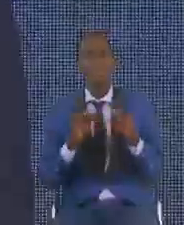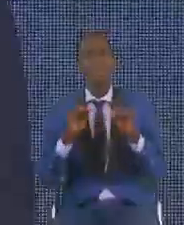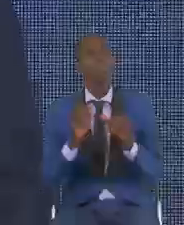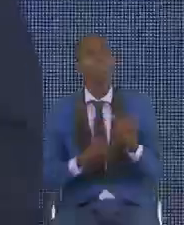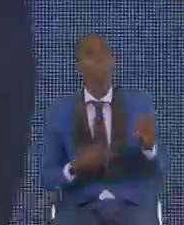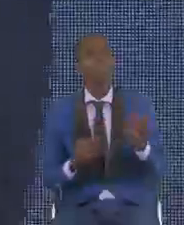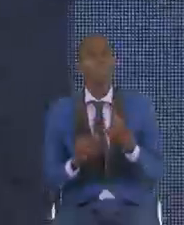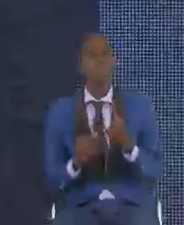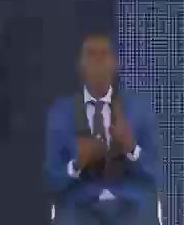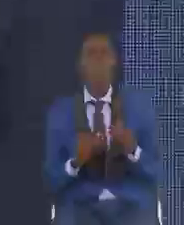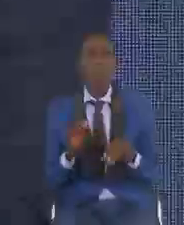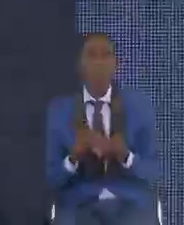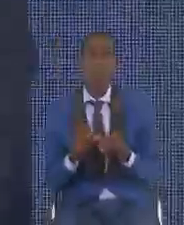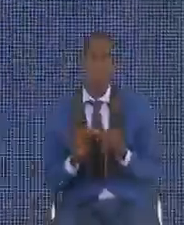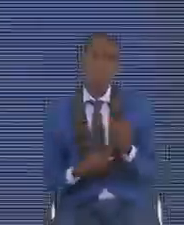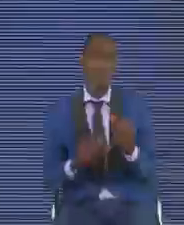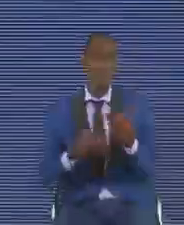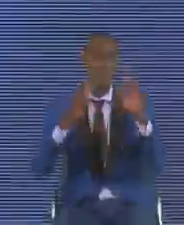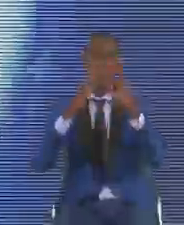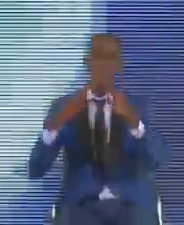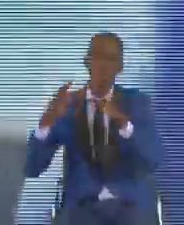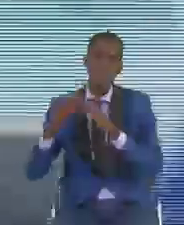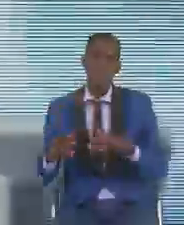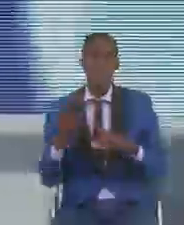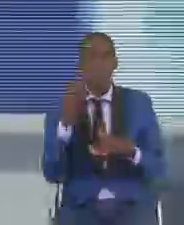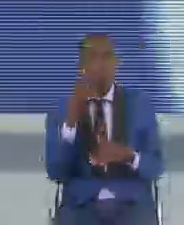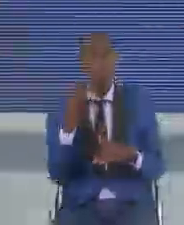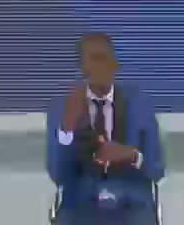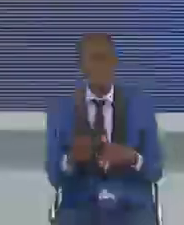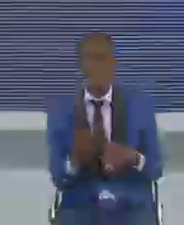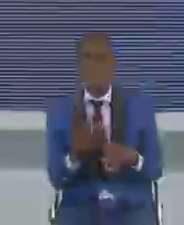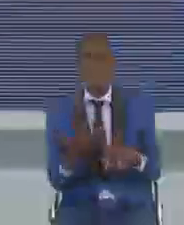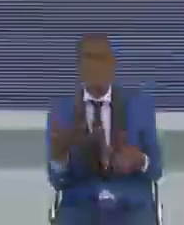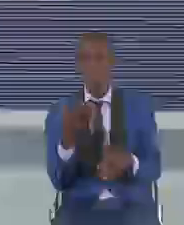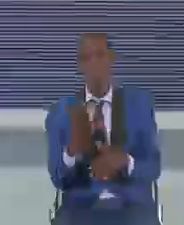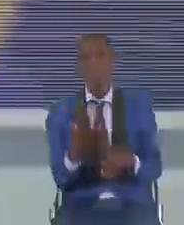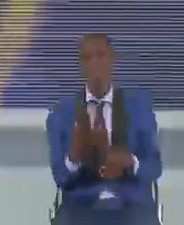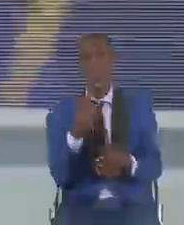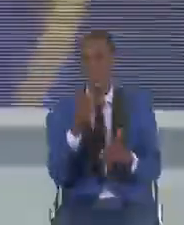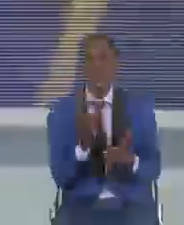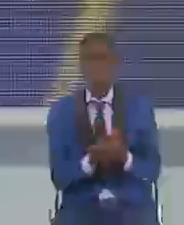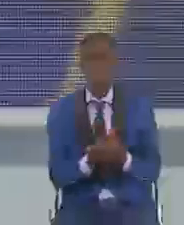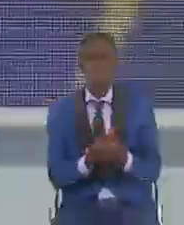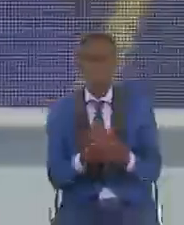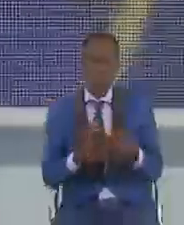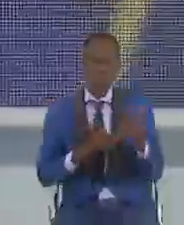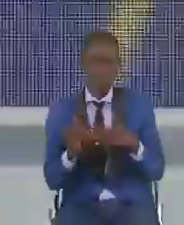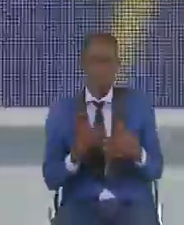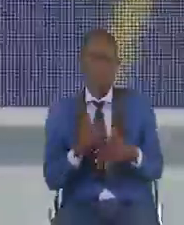everywhere in every city. Look at the recommendation now. He had told him, stir up that gift. And